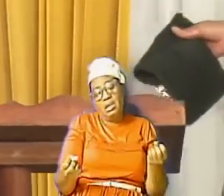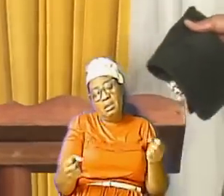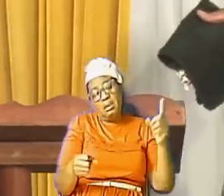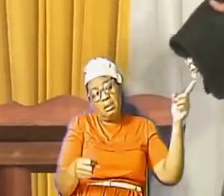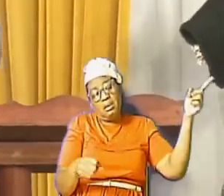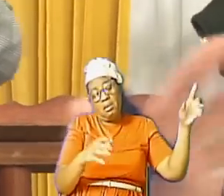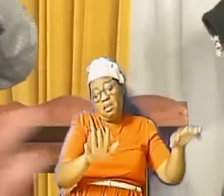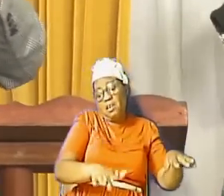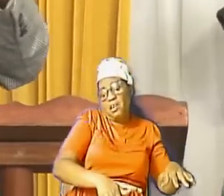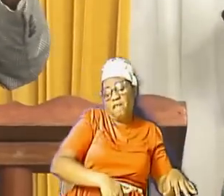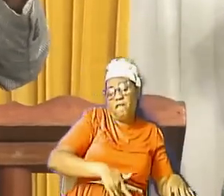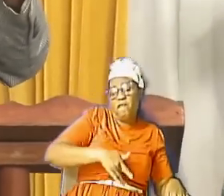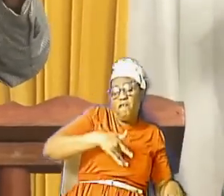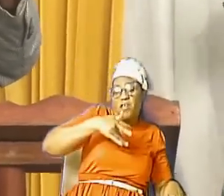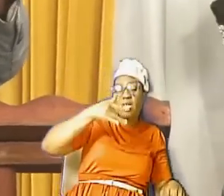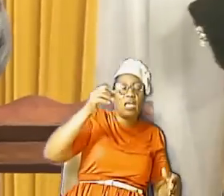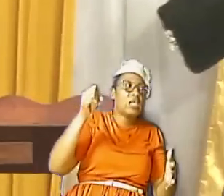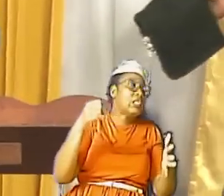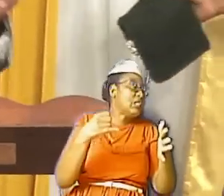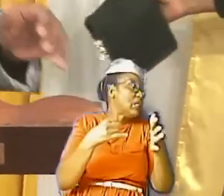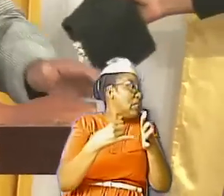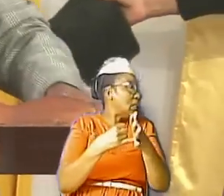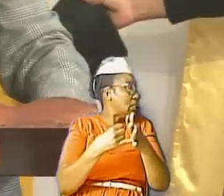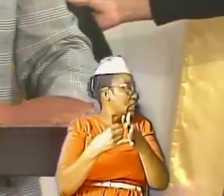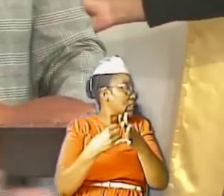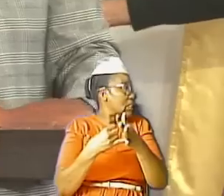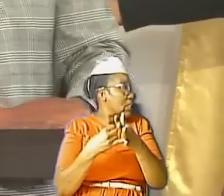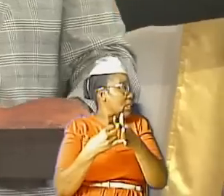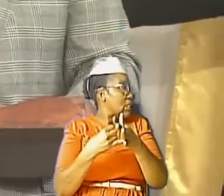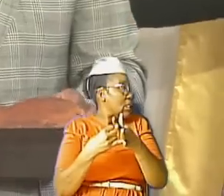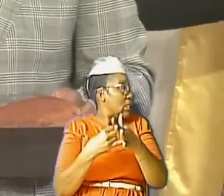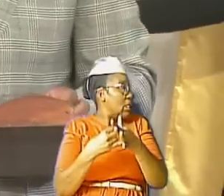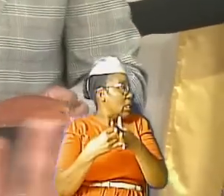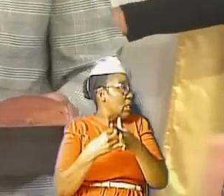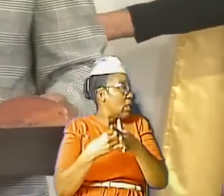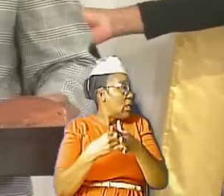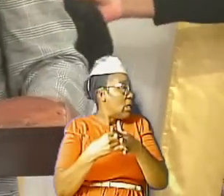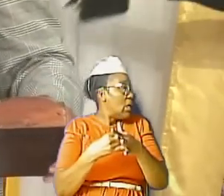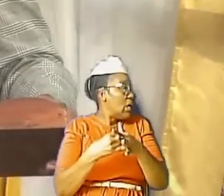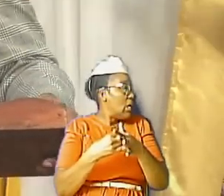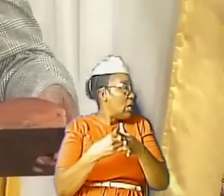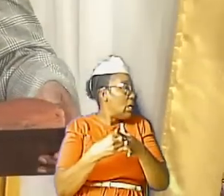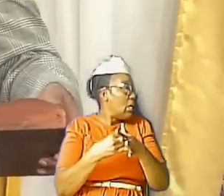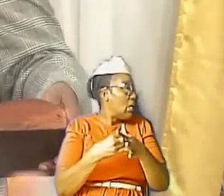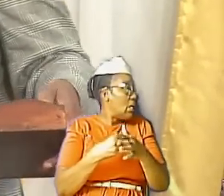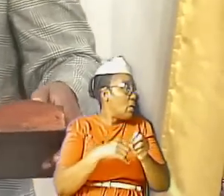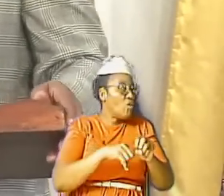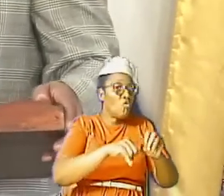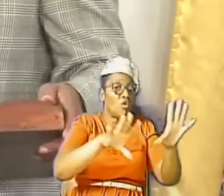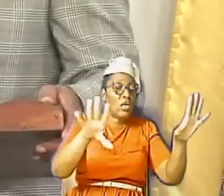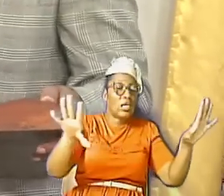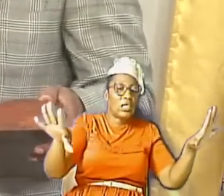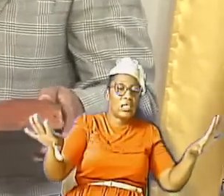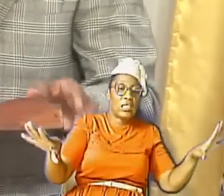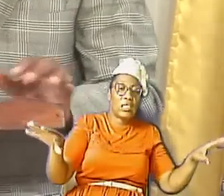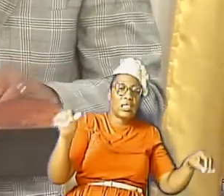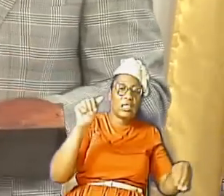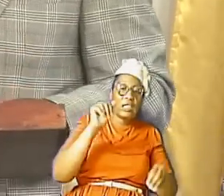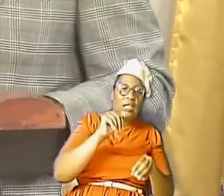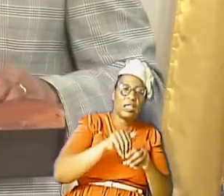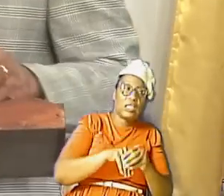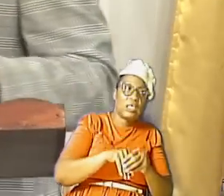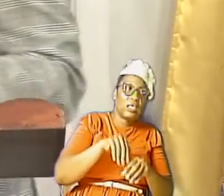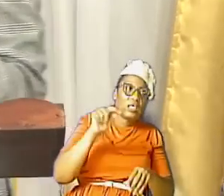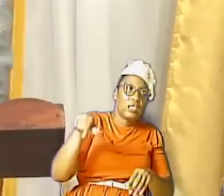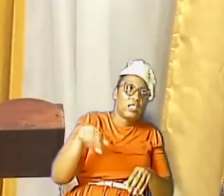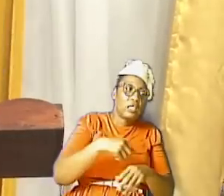Chains are already breaking. I feel it. Hallelujah. And release taking place. Great God. Great